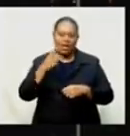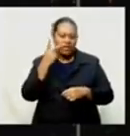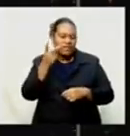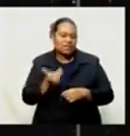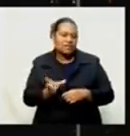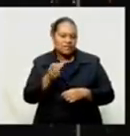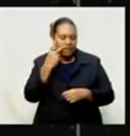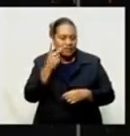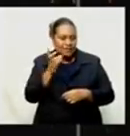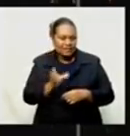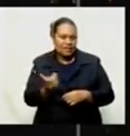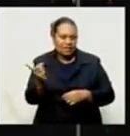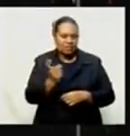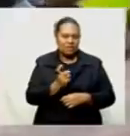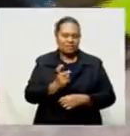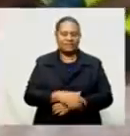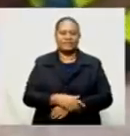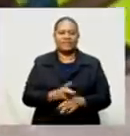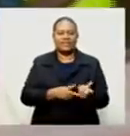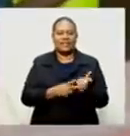notice. Josiah Nanunga has more.